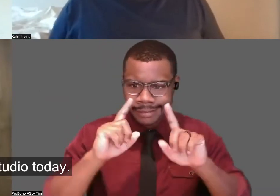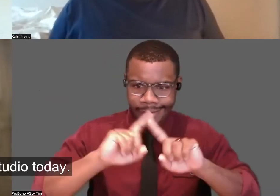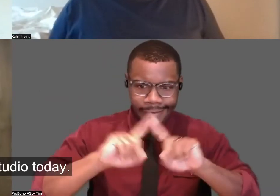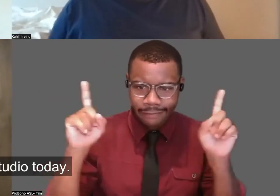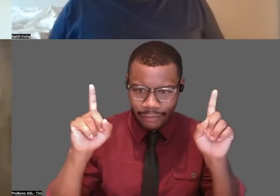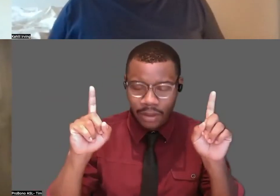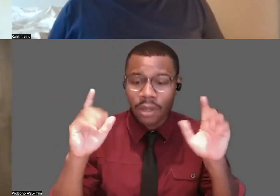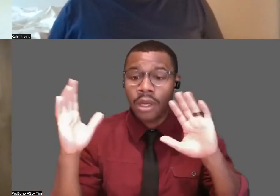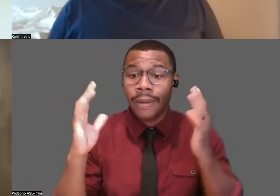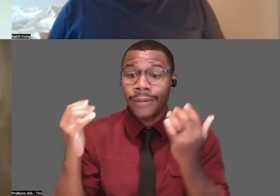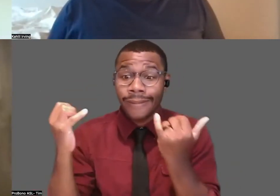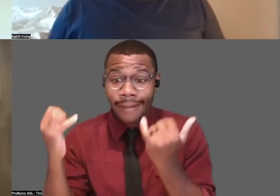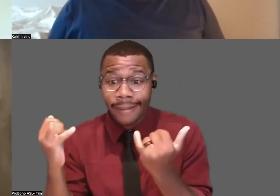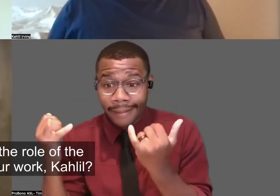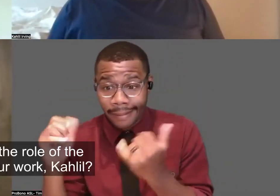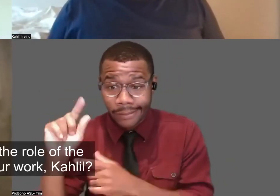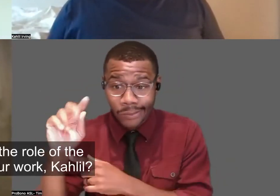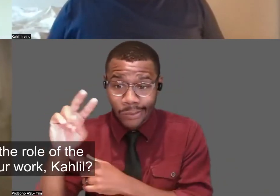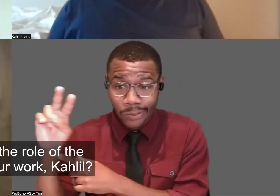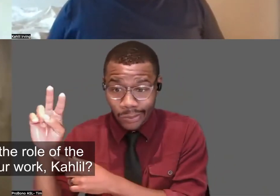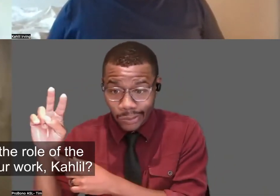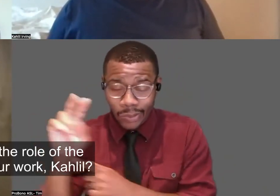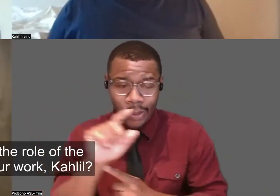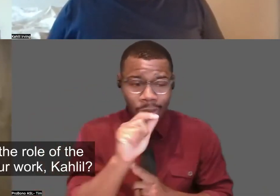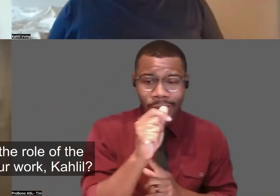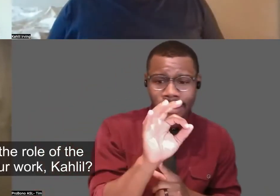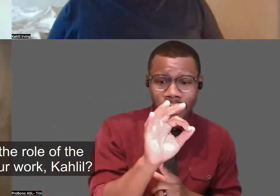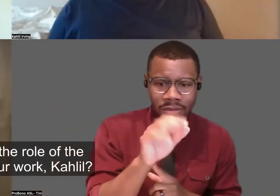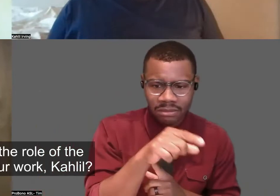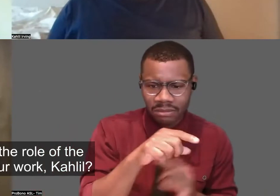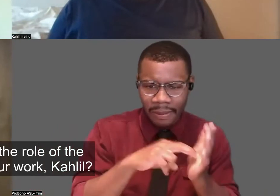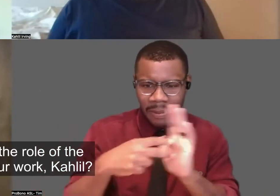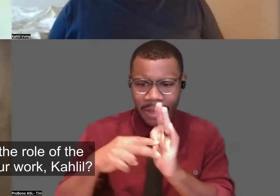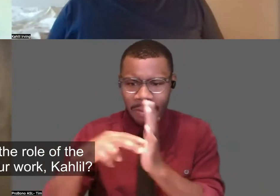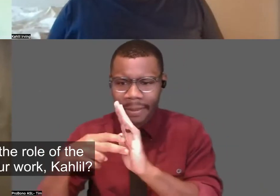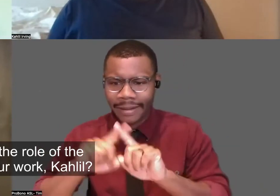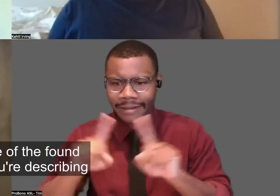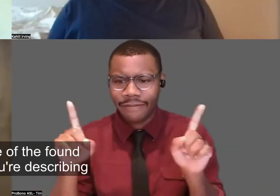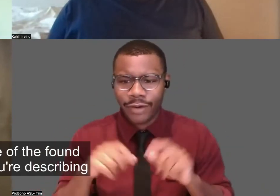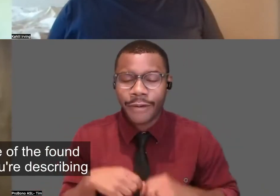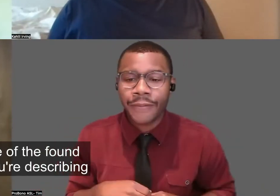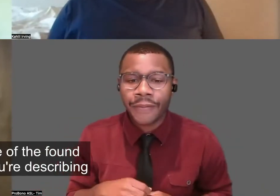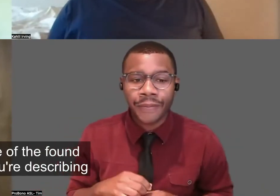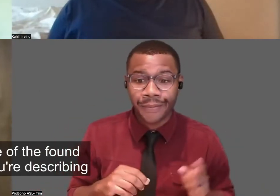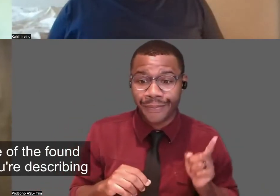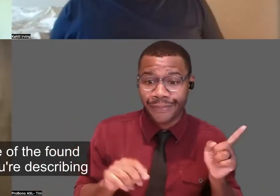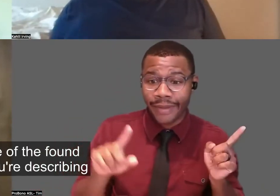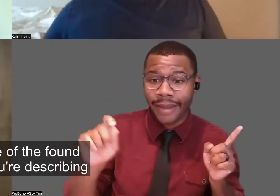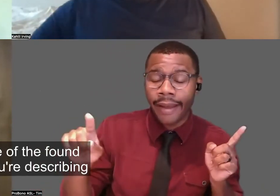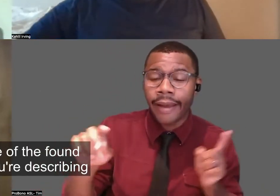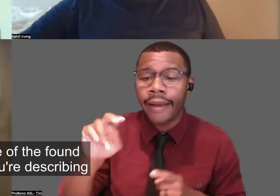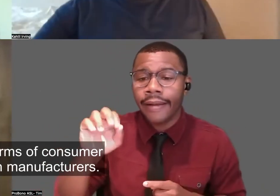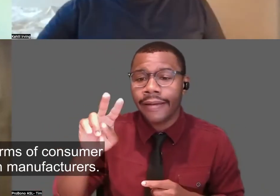studio today. What is the role of the novel in your work, Kahlil? So some of the found objects